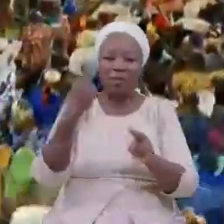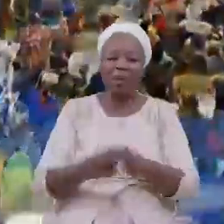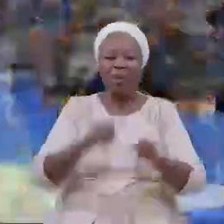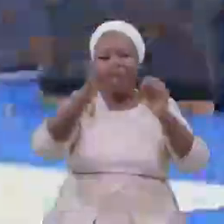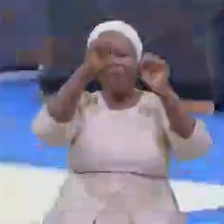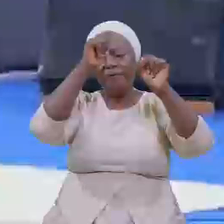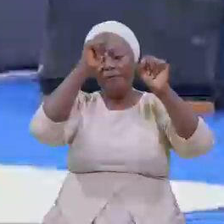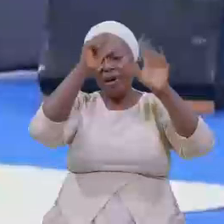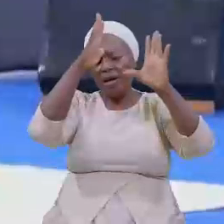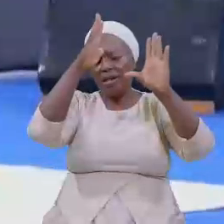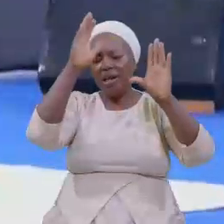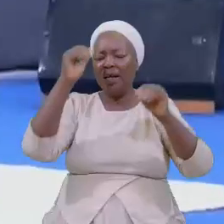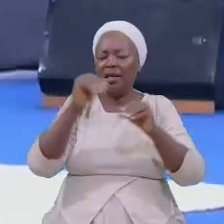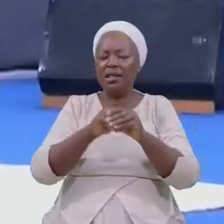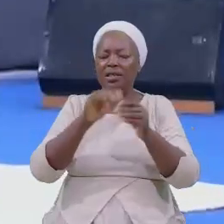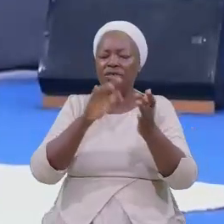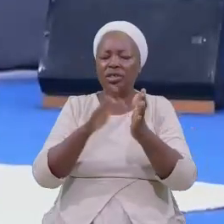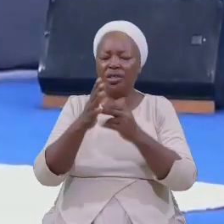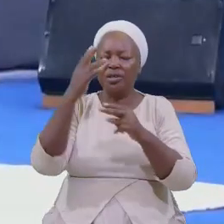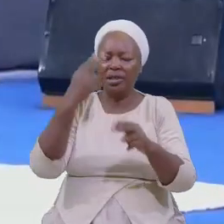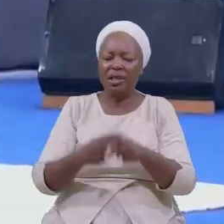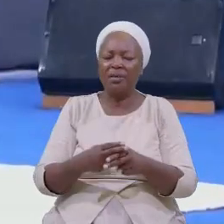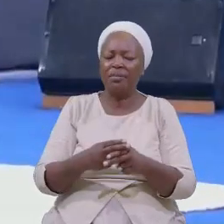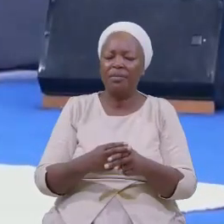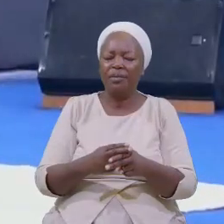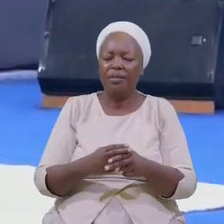Father, in Jesus' name,